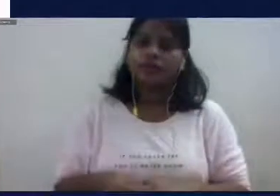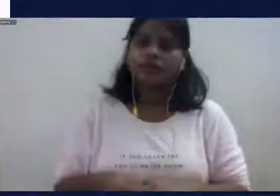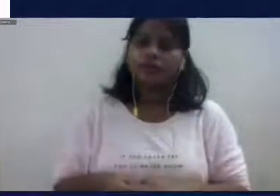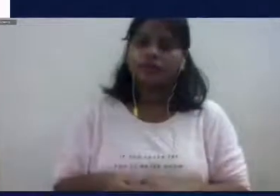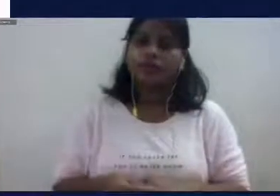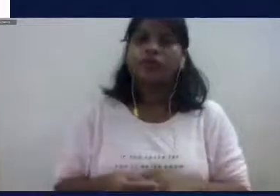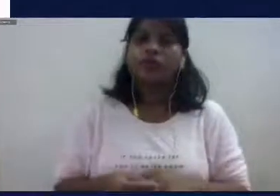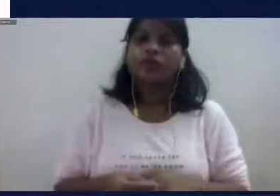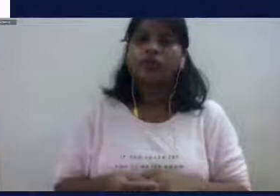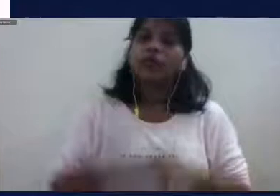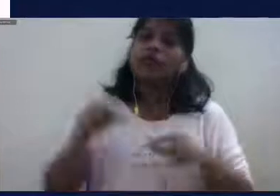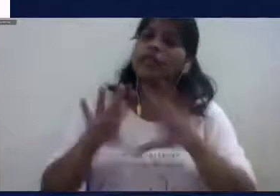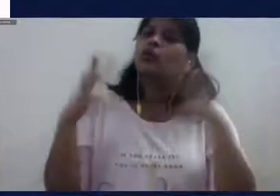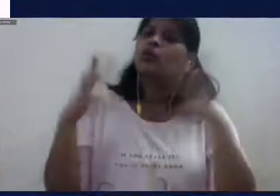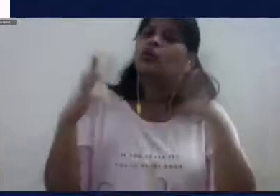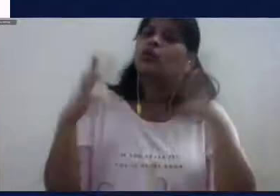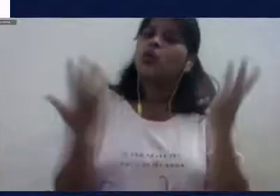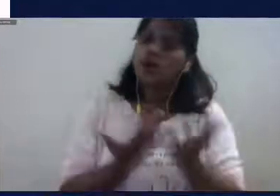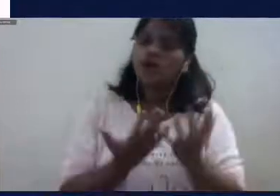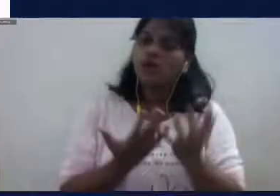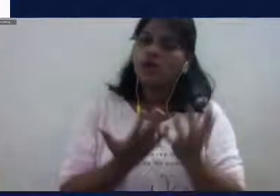this world of